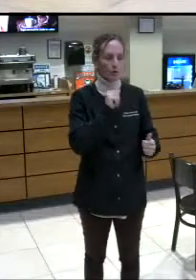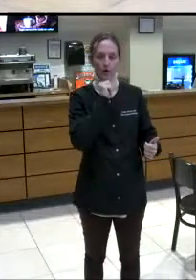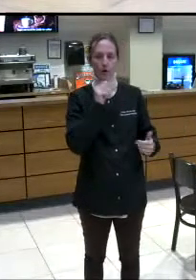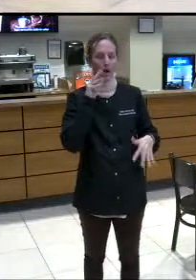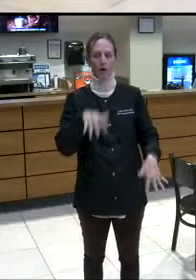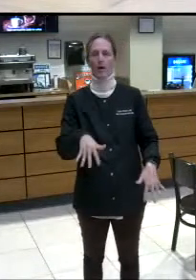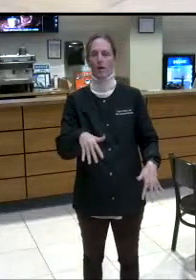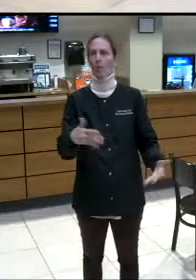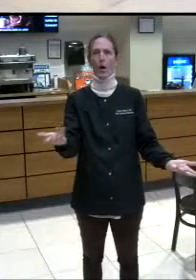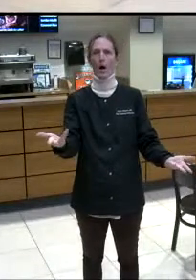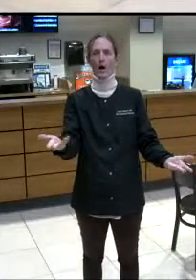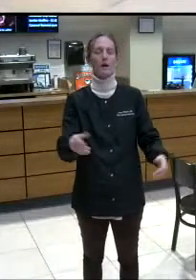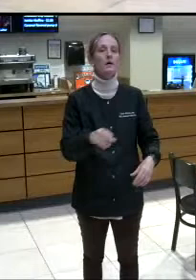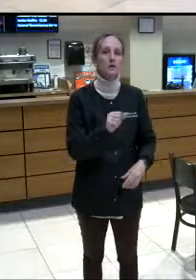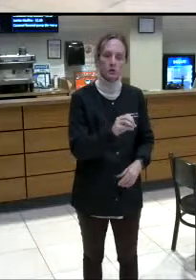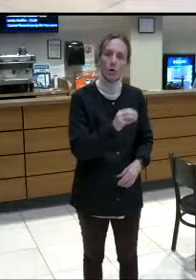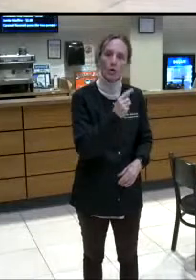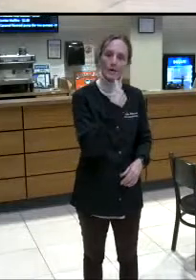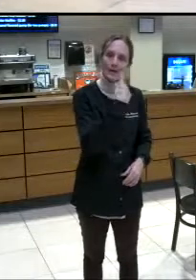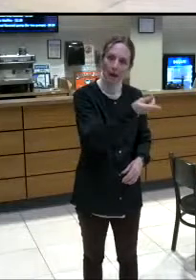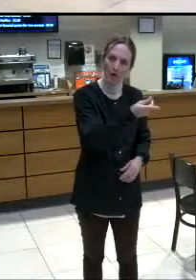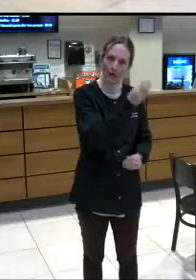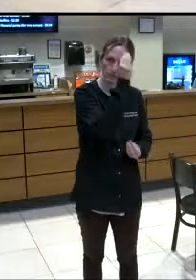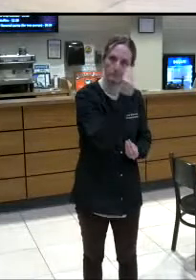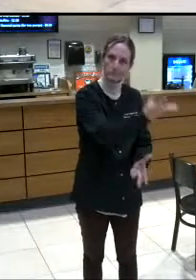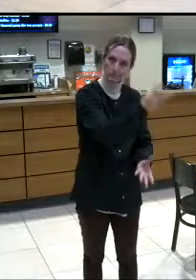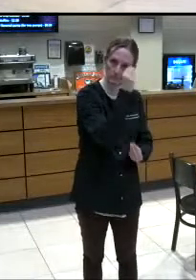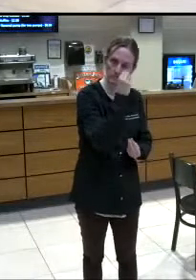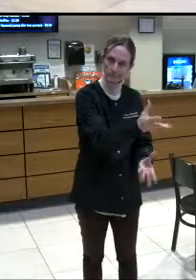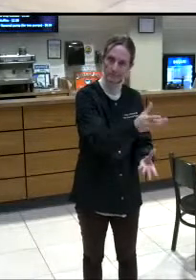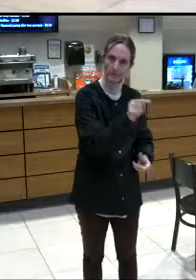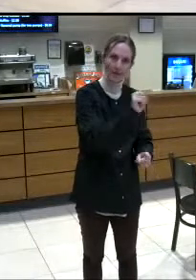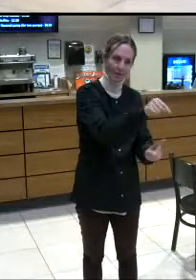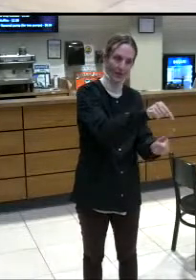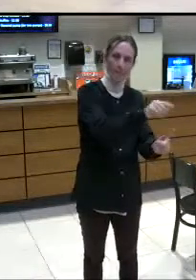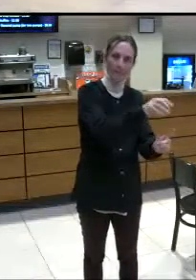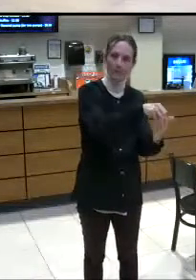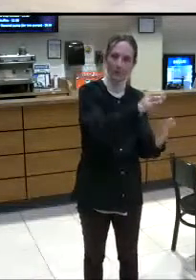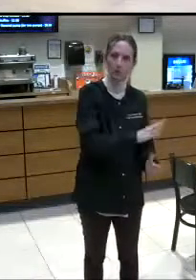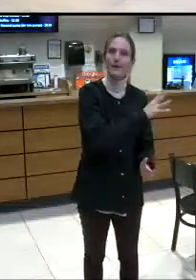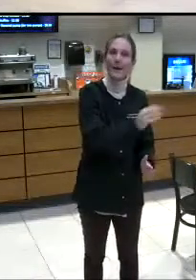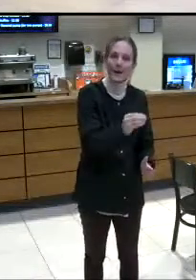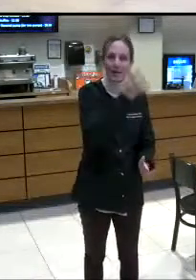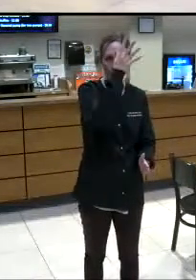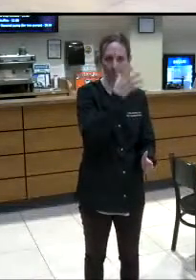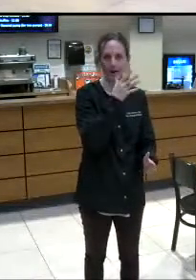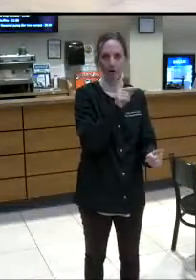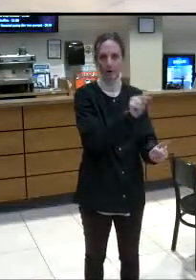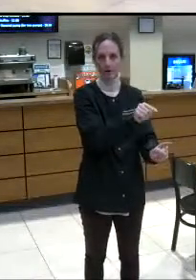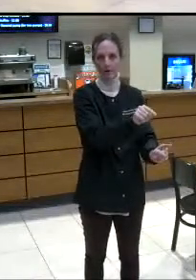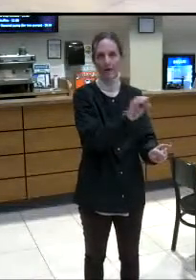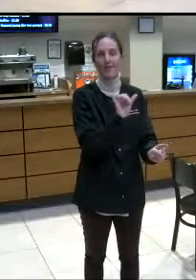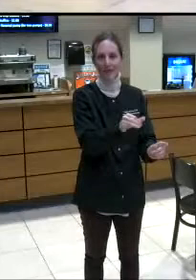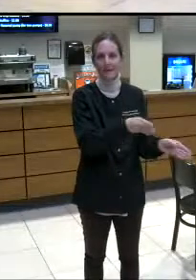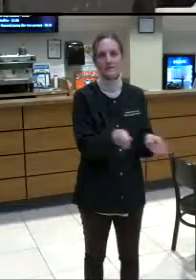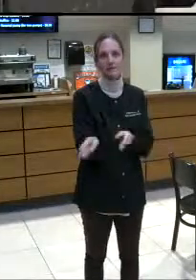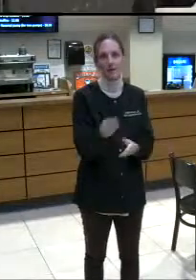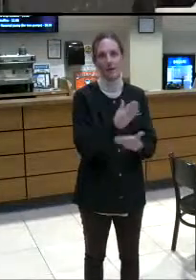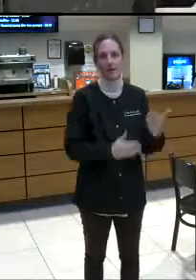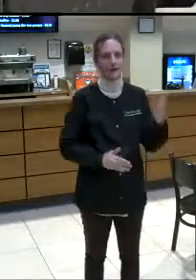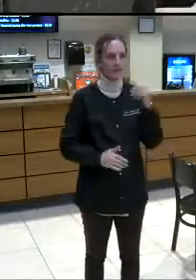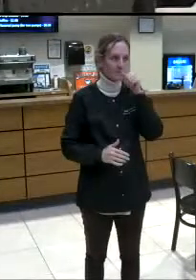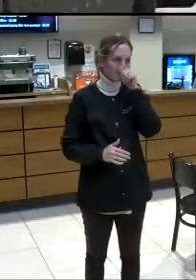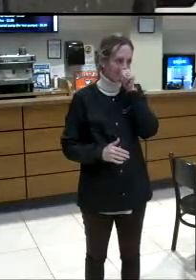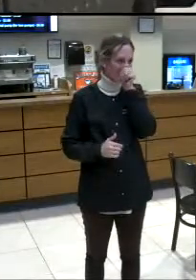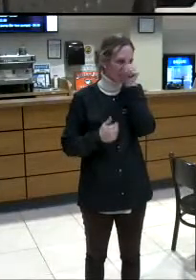much knowledge and their parents as much knowledge is what our plan is. Thank you. You're I'll welcome. send you an email to